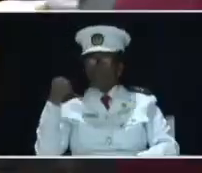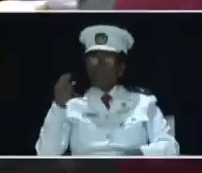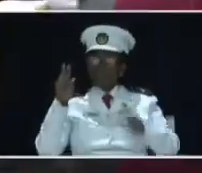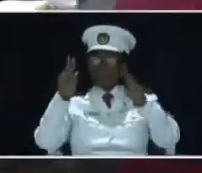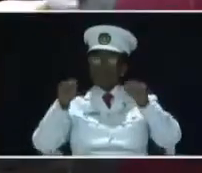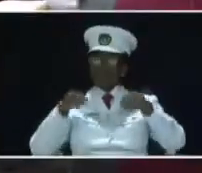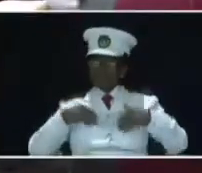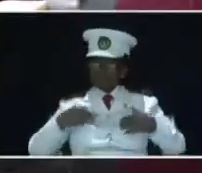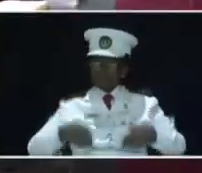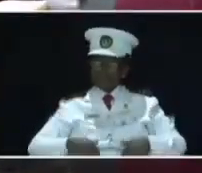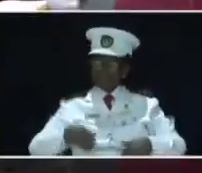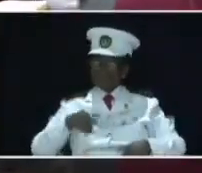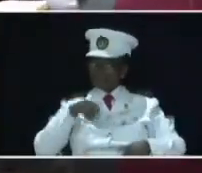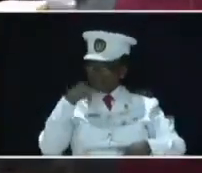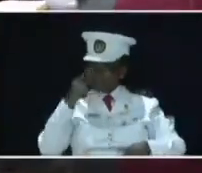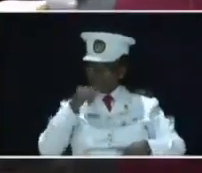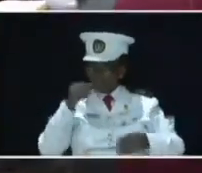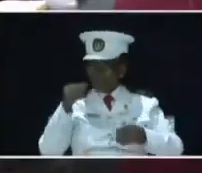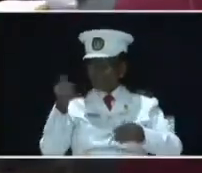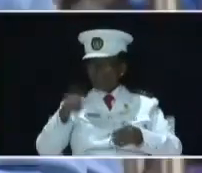You are afraid.